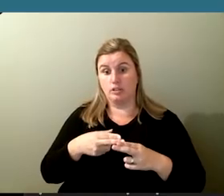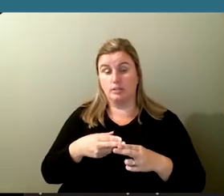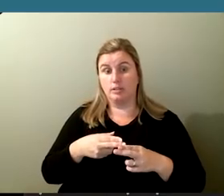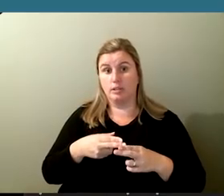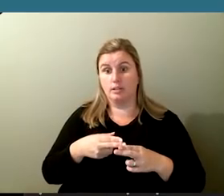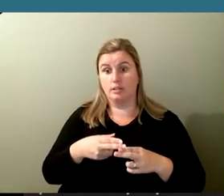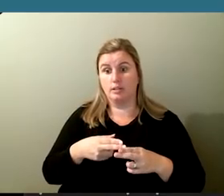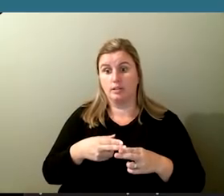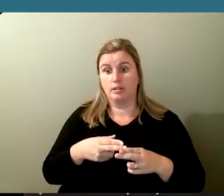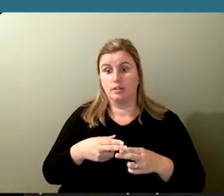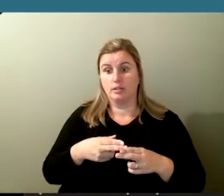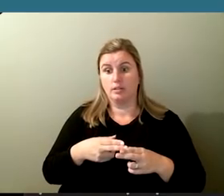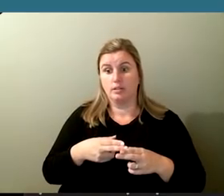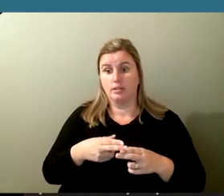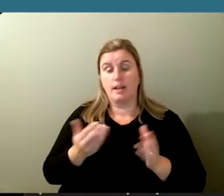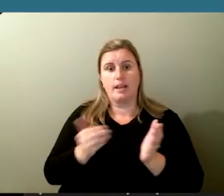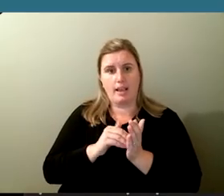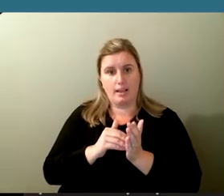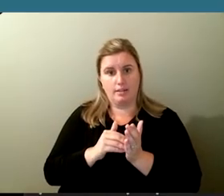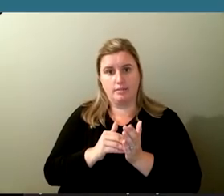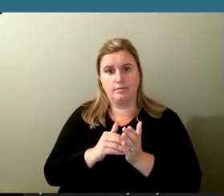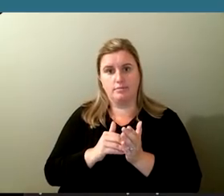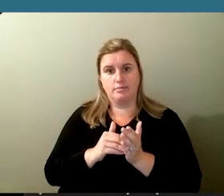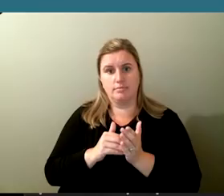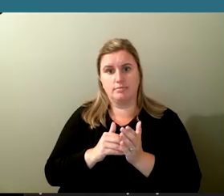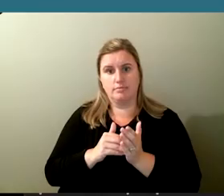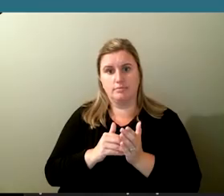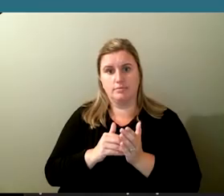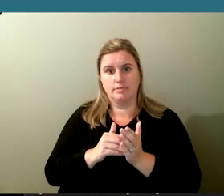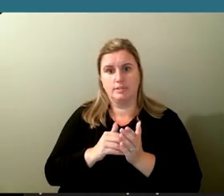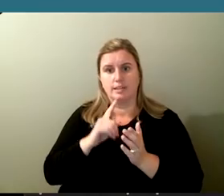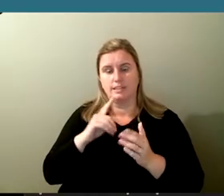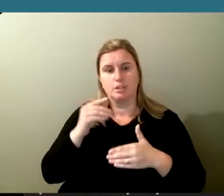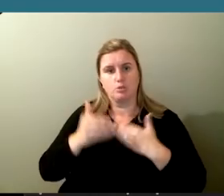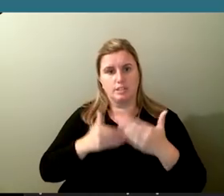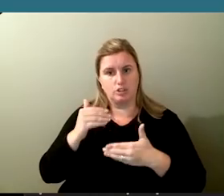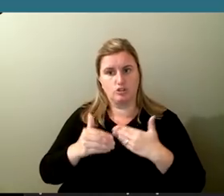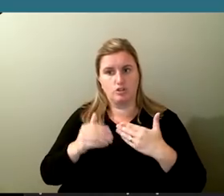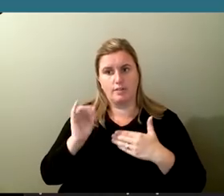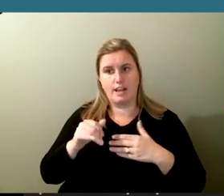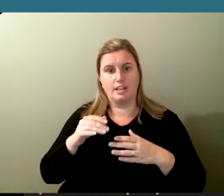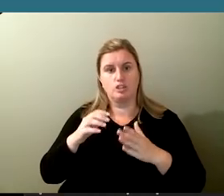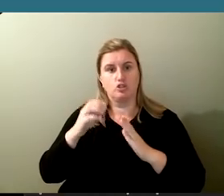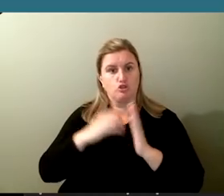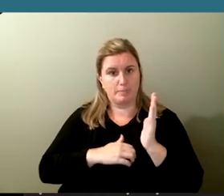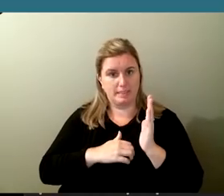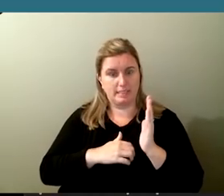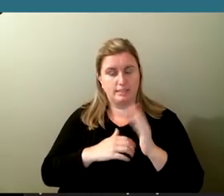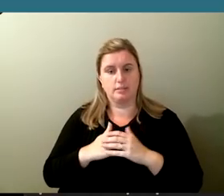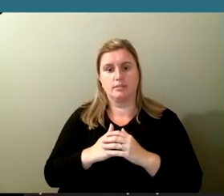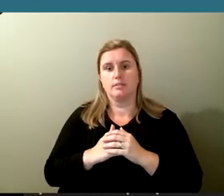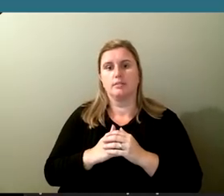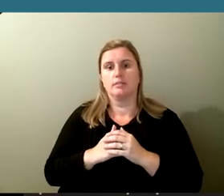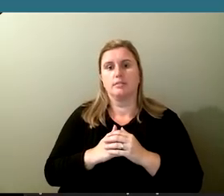was that again, it is a procedure that is scripted, that in